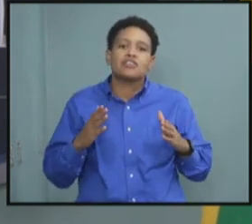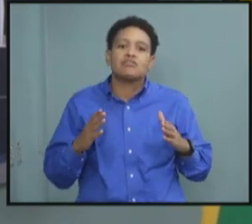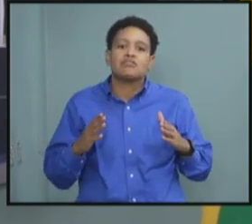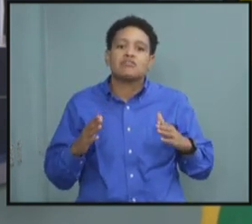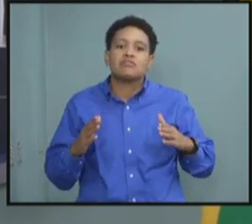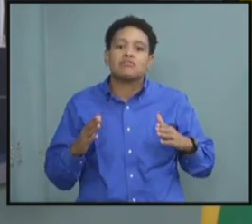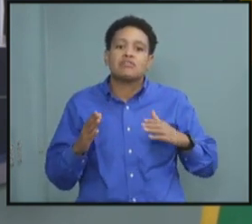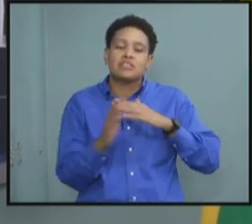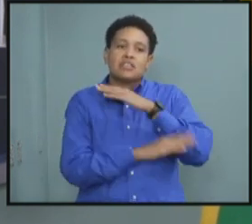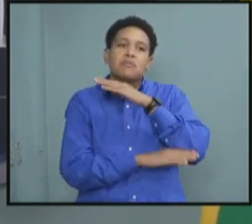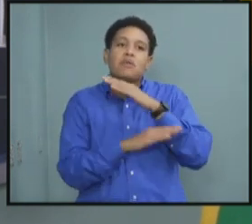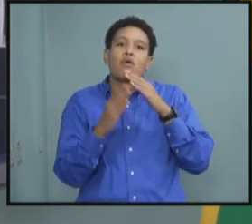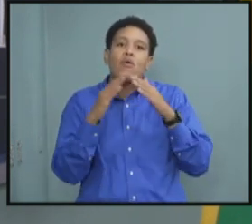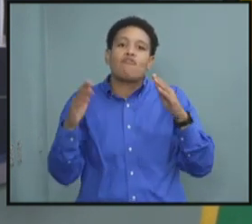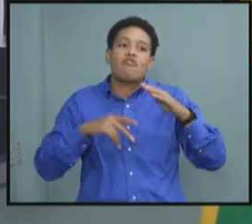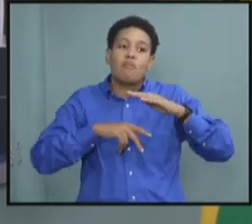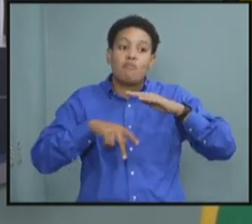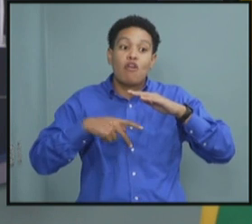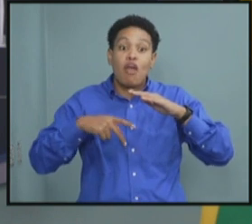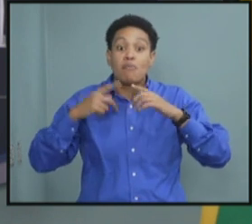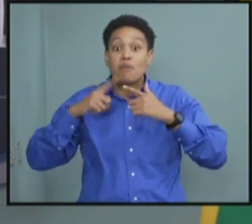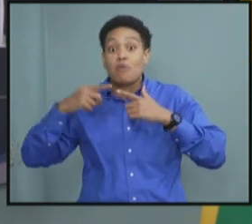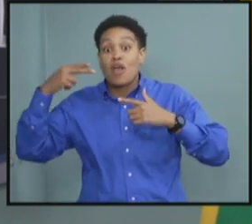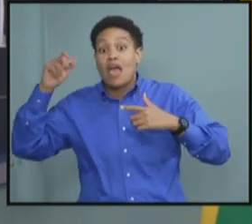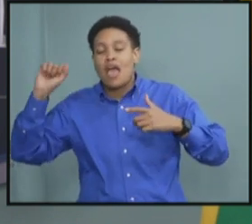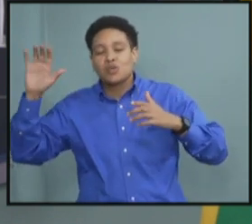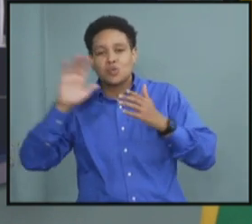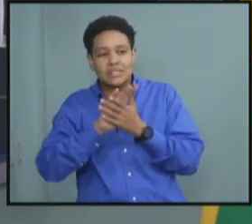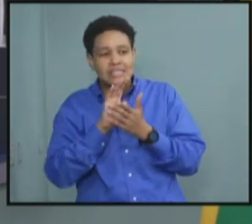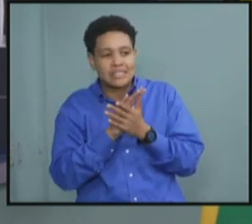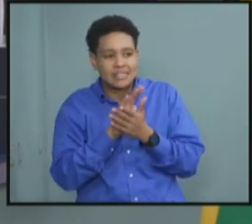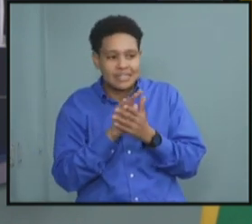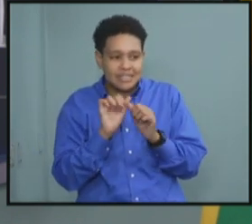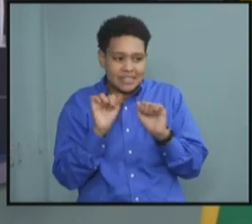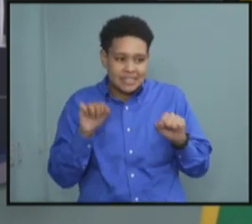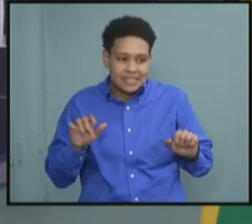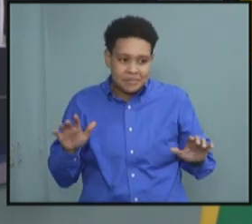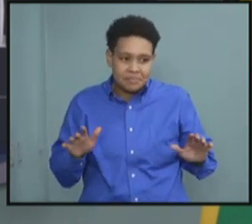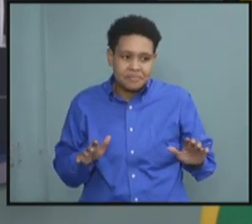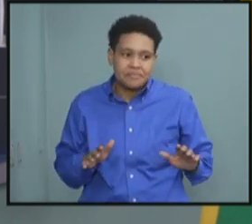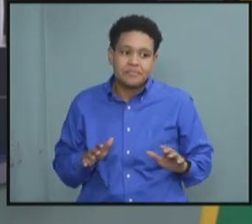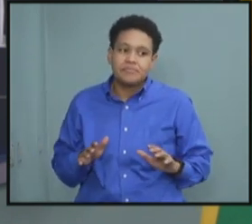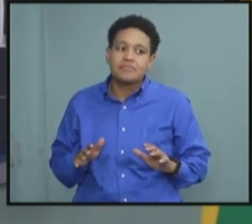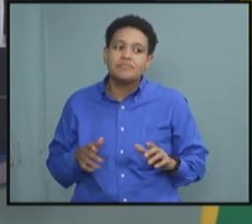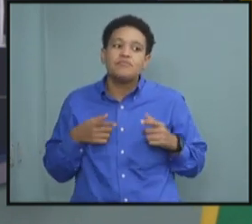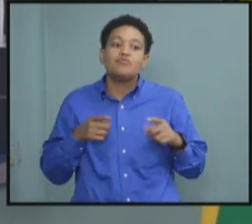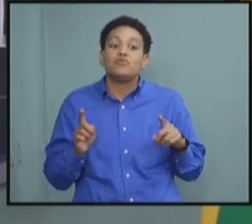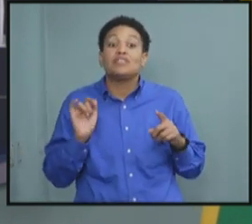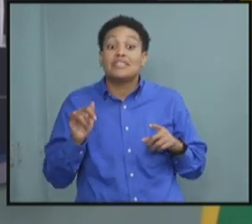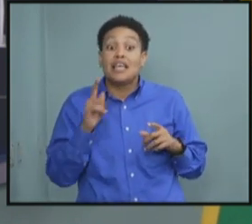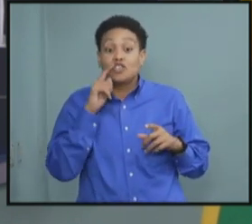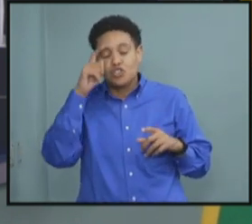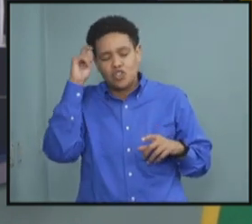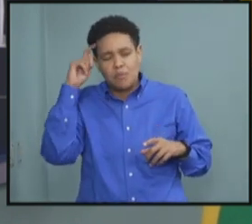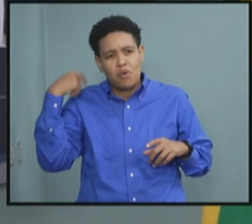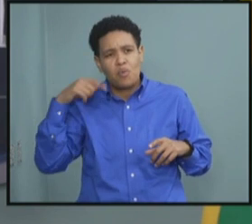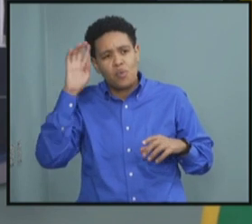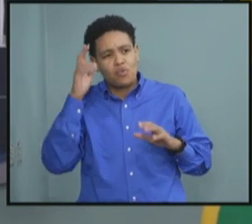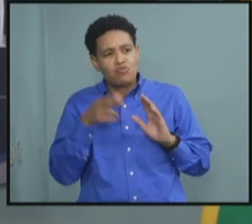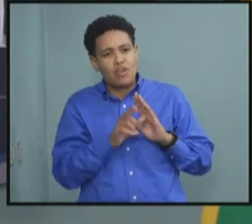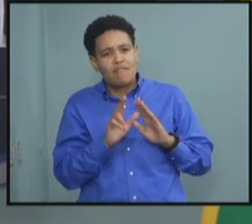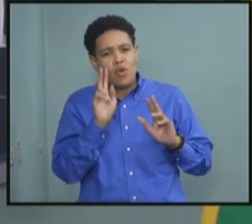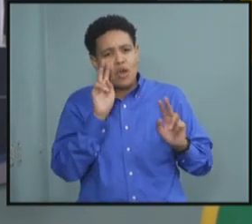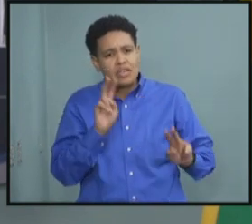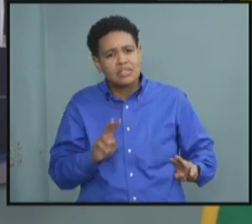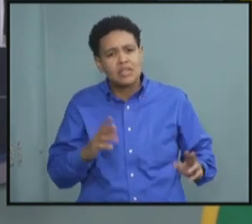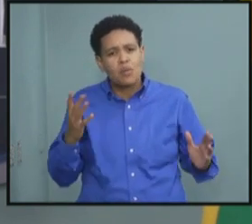of the primary care and the secondary care system. And during the course of the summer, we'll review it and see to